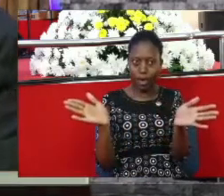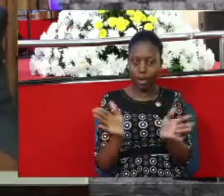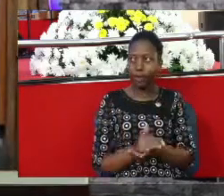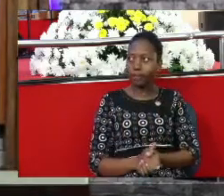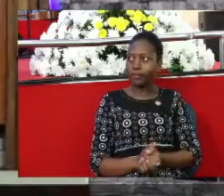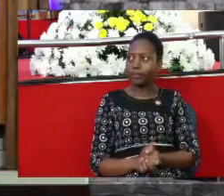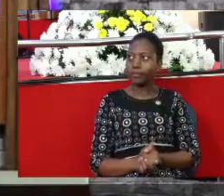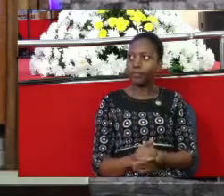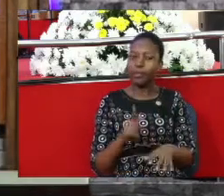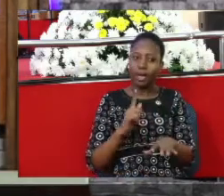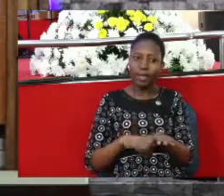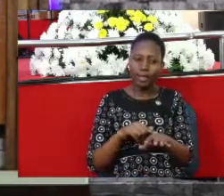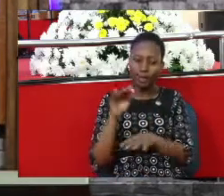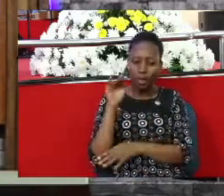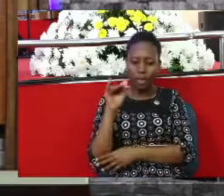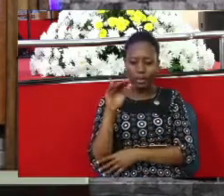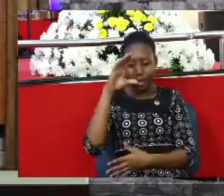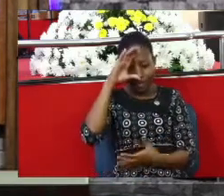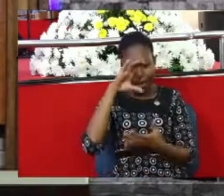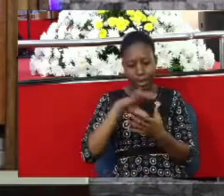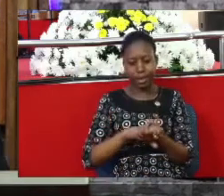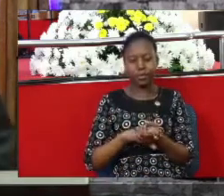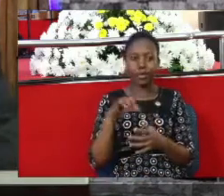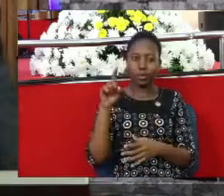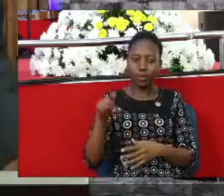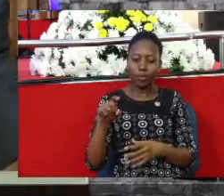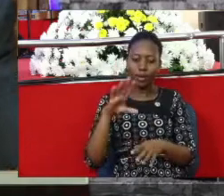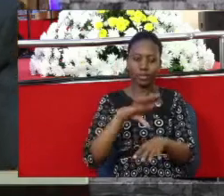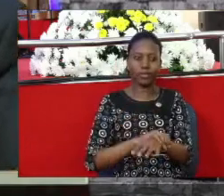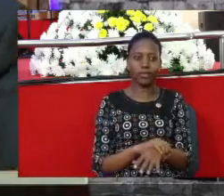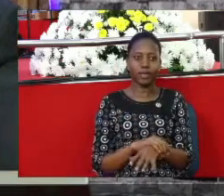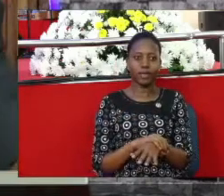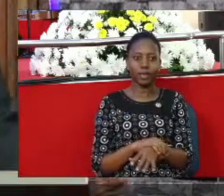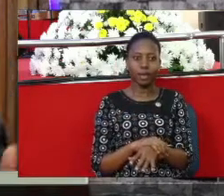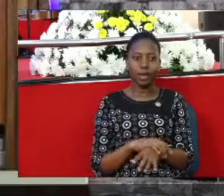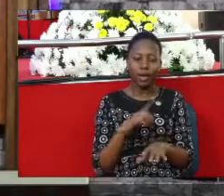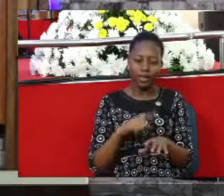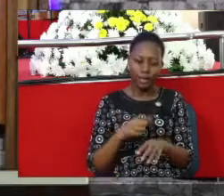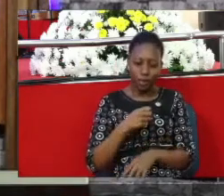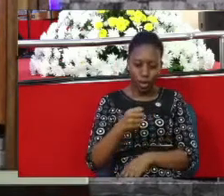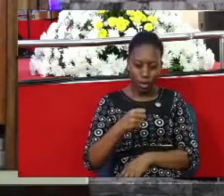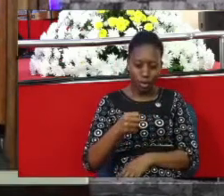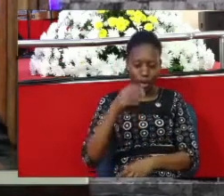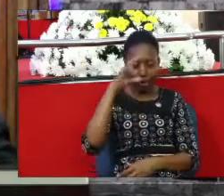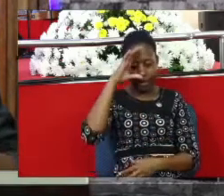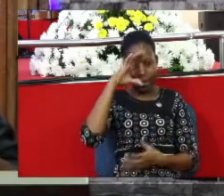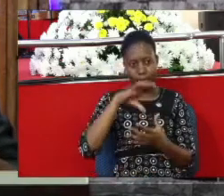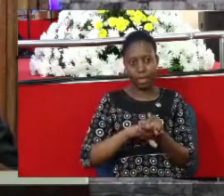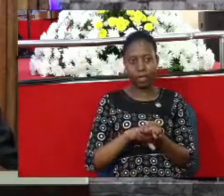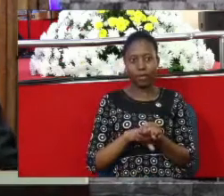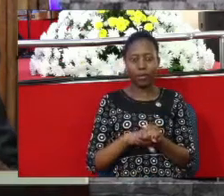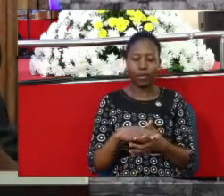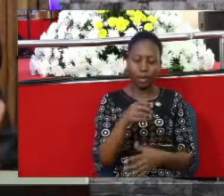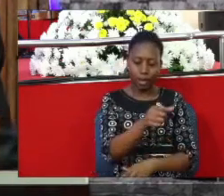asking, believe you are going to receive it. When you are knocking, believe the door will be opened unto you. That is the